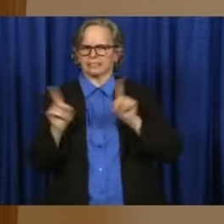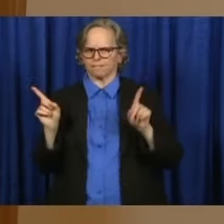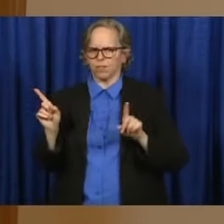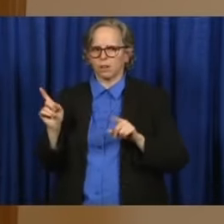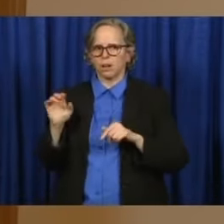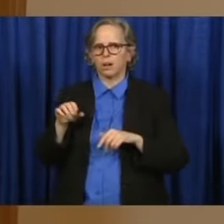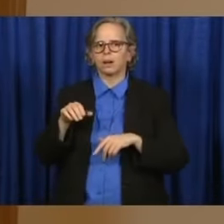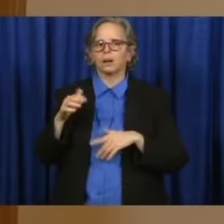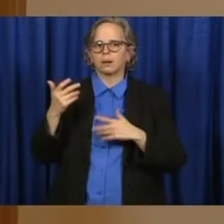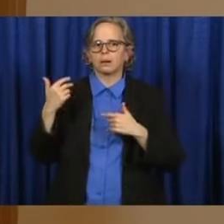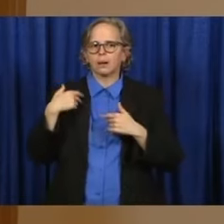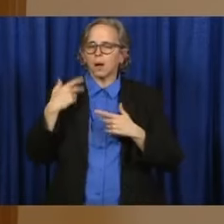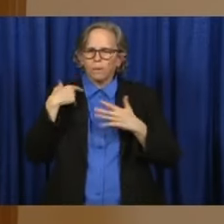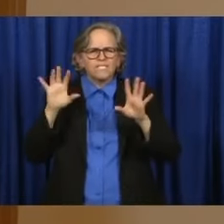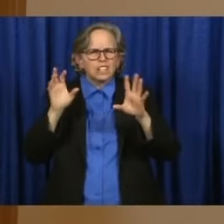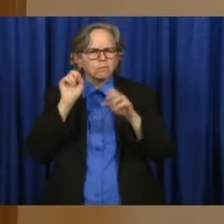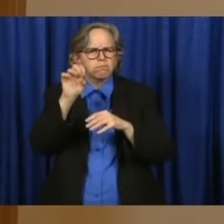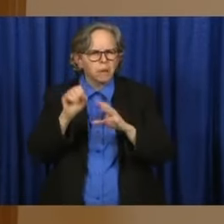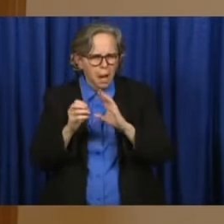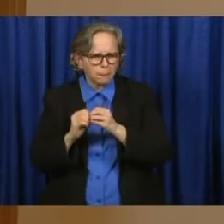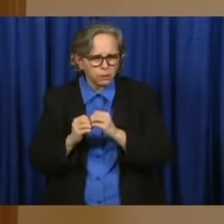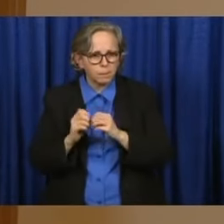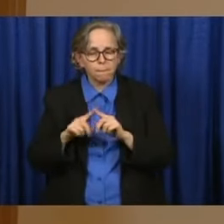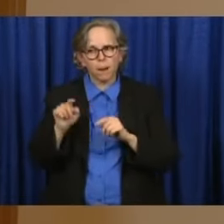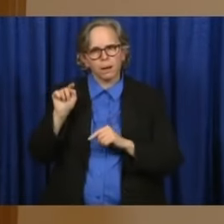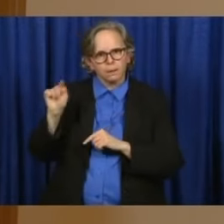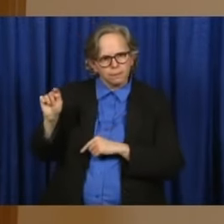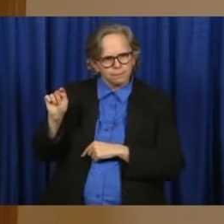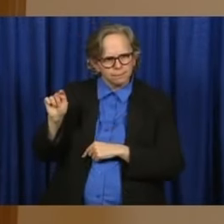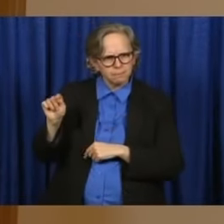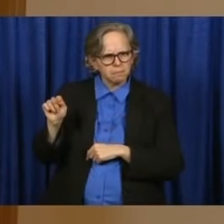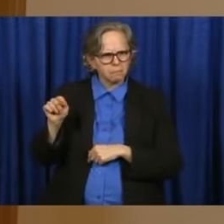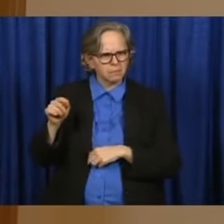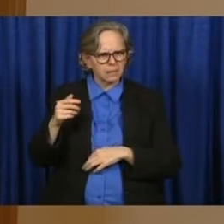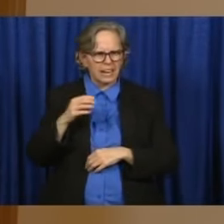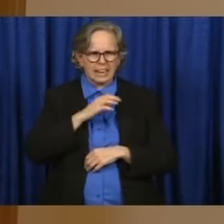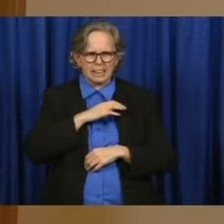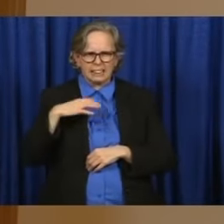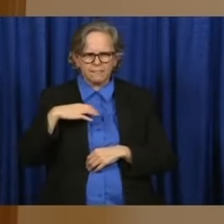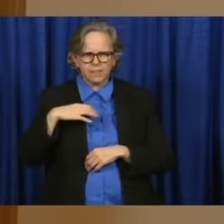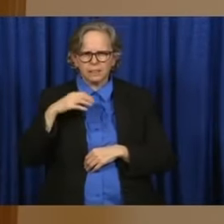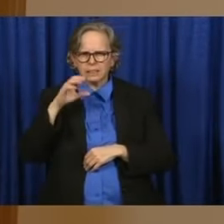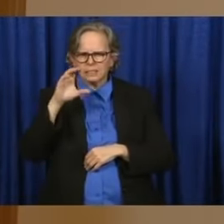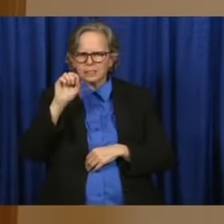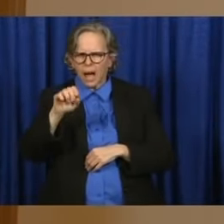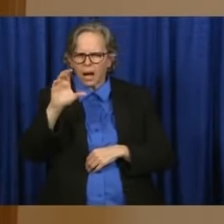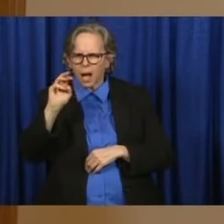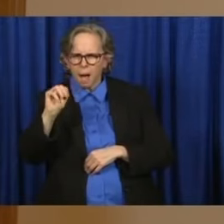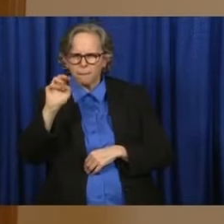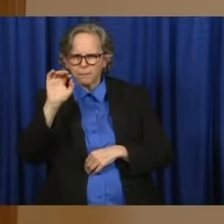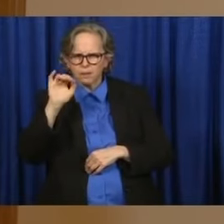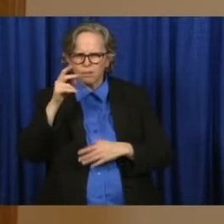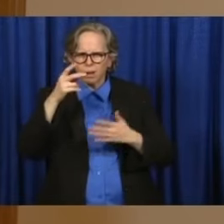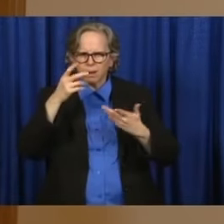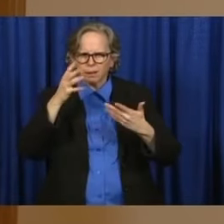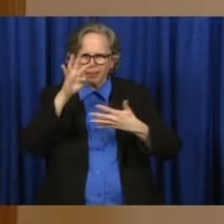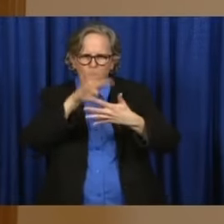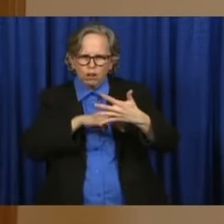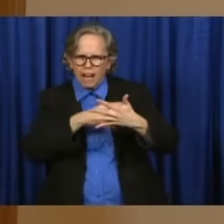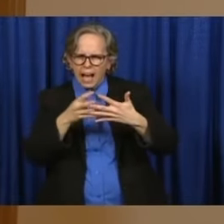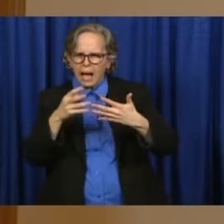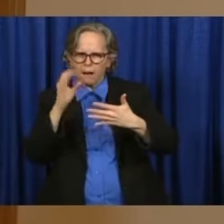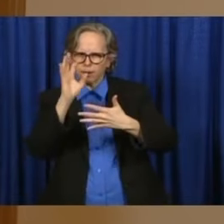mentioning. I saw some of you at, I believe, cleveland.com are doing some graphing and things, and someone had